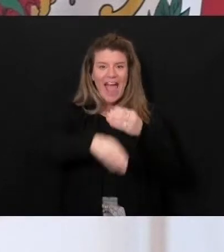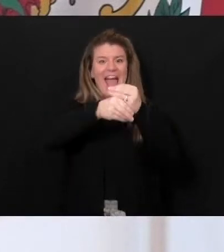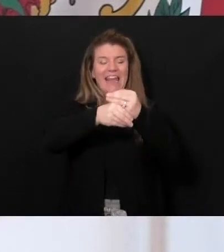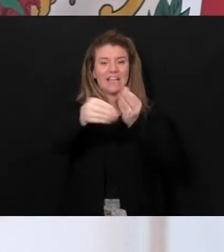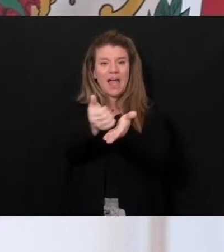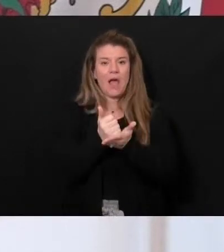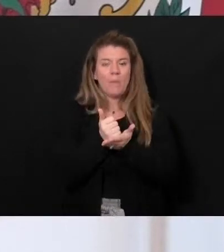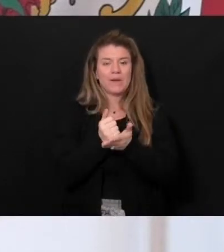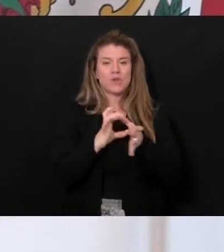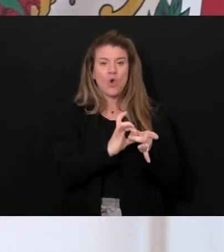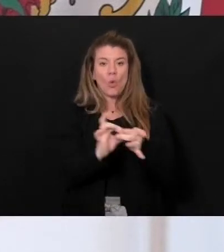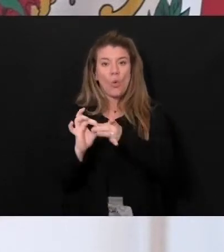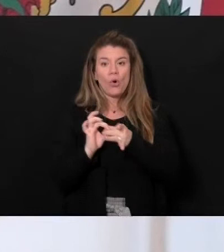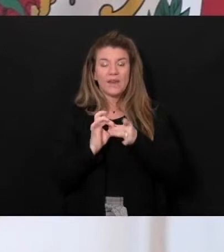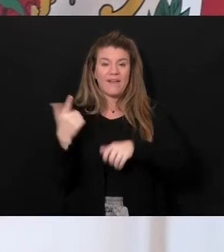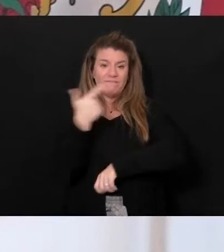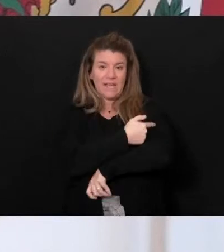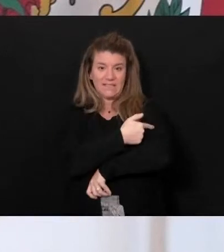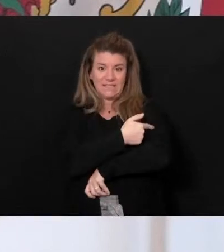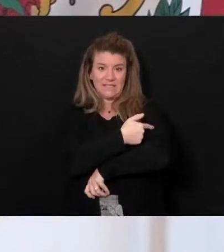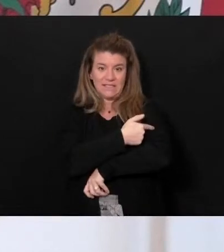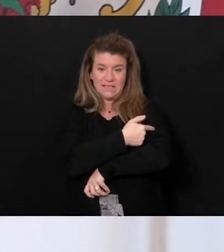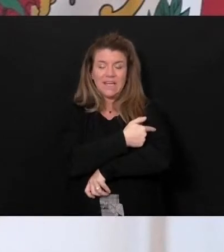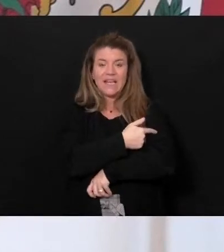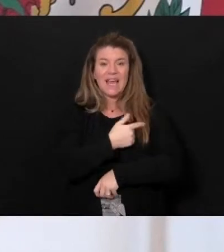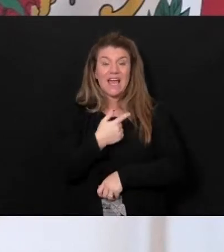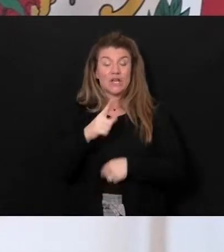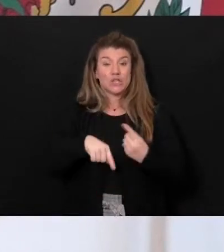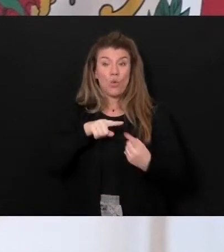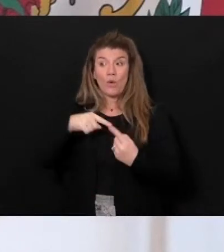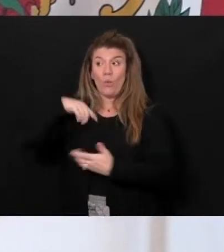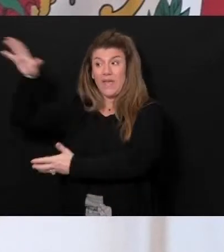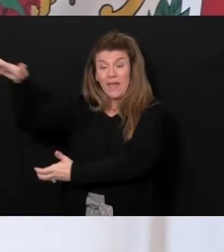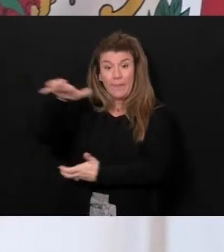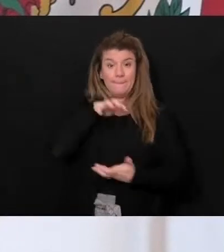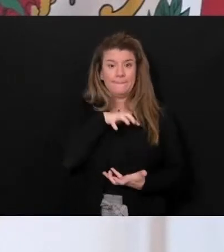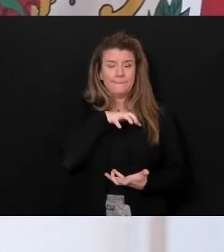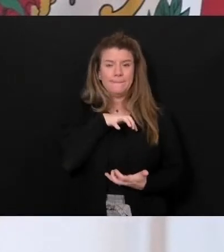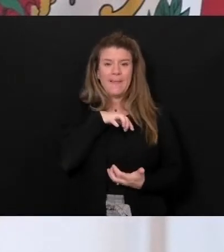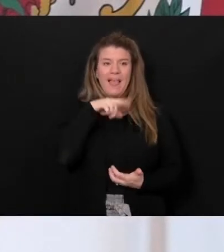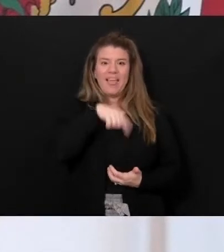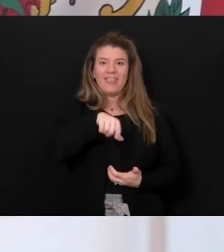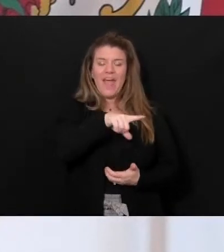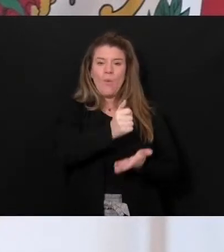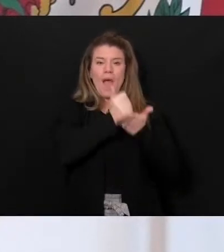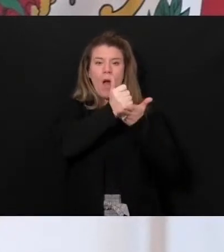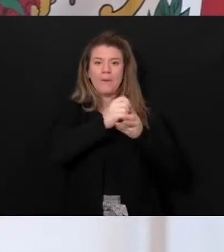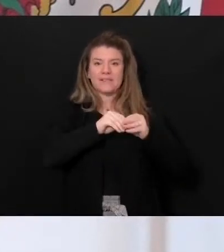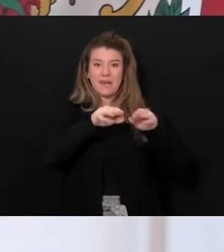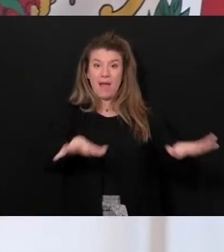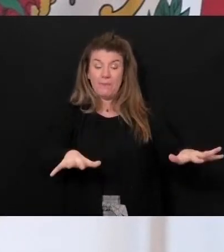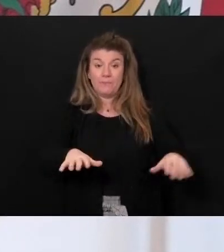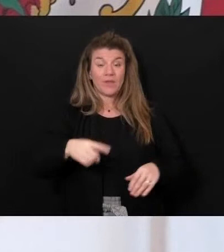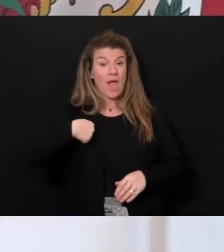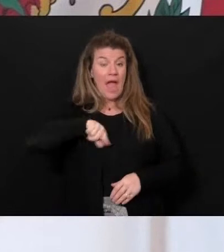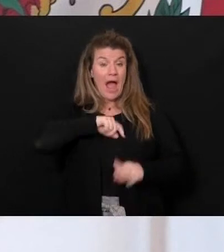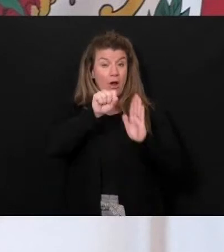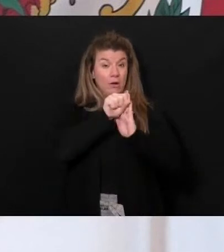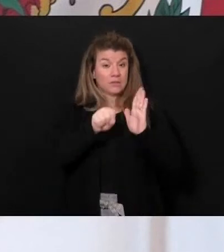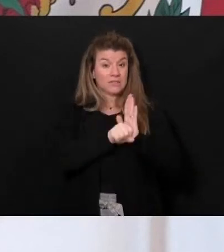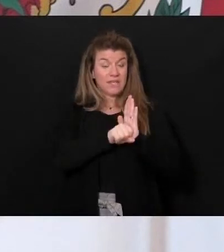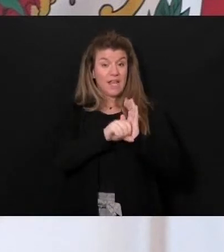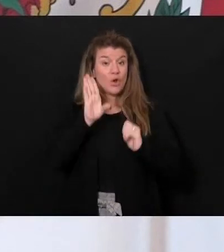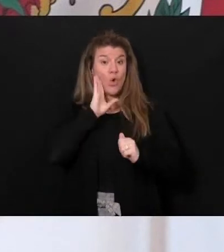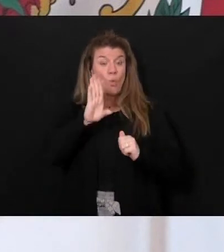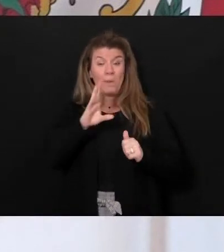help us coordinate vaccines as we can get them from the federal government. We will be the first state to